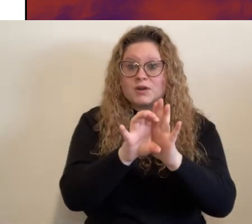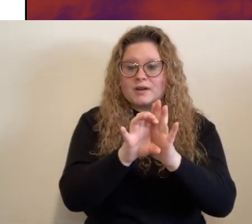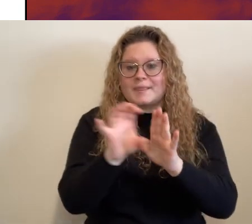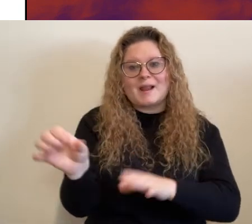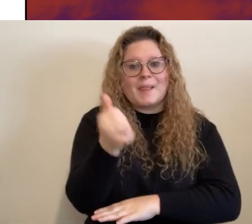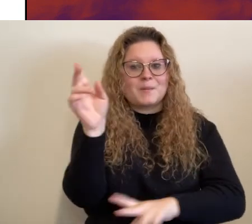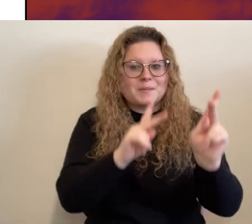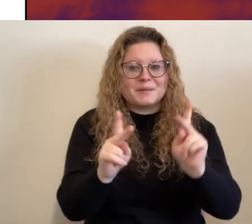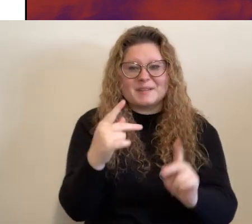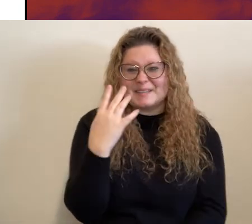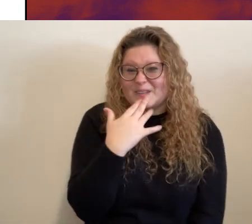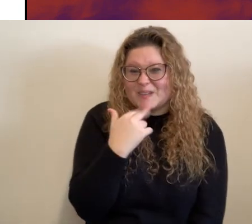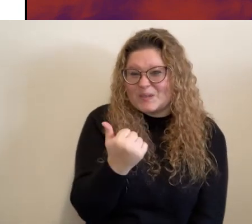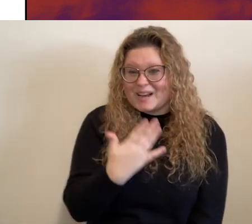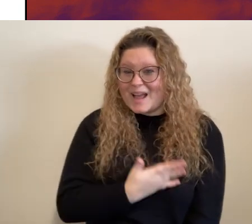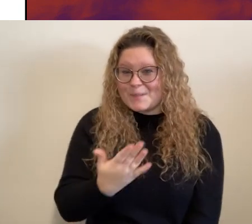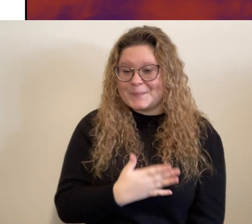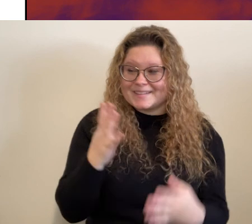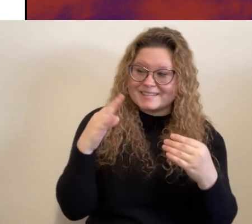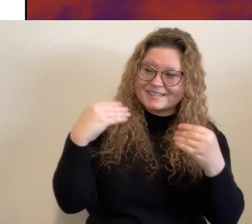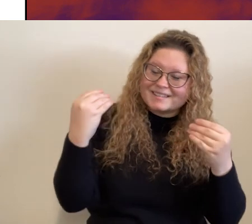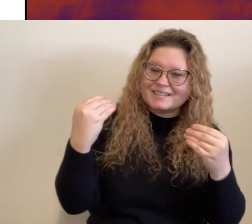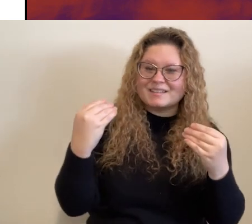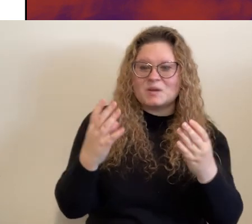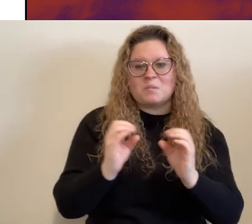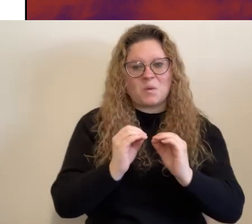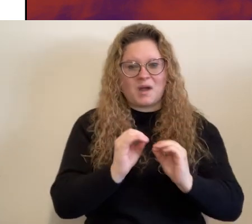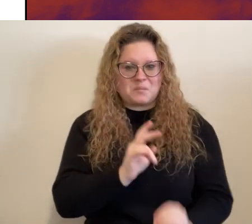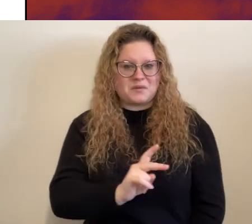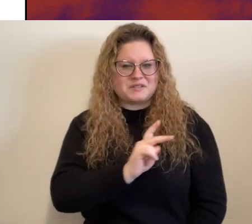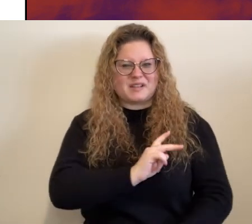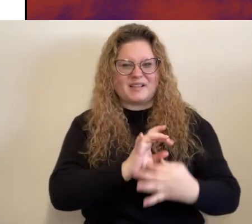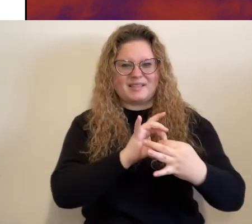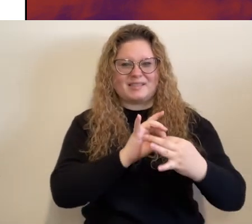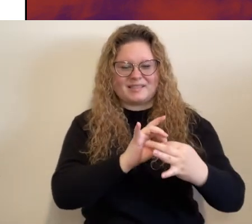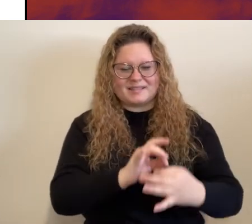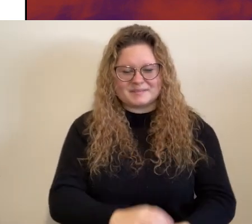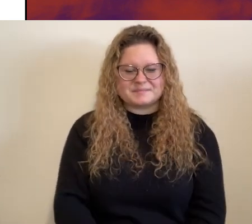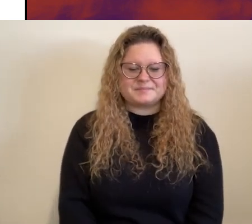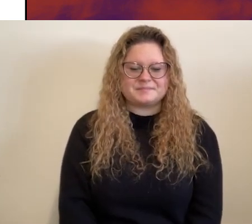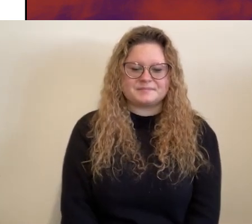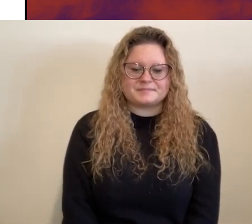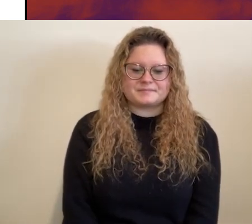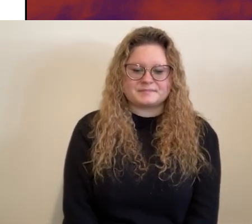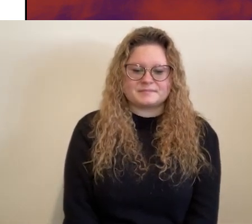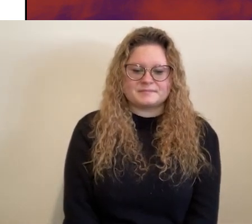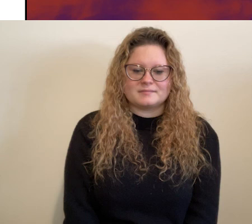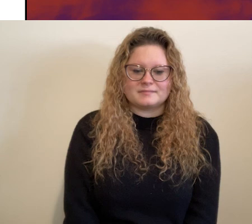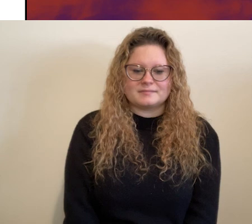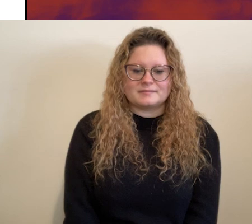cute, looking happy. That creates a depth within the imagery as well. So that hits you different if there wasn't